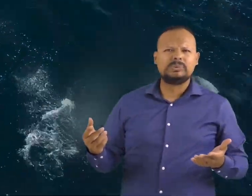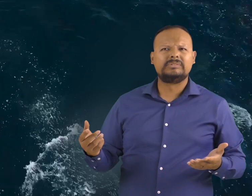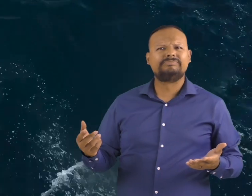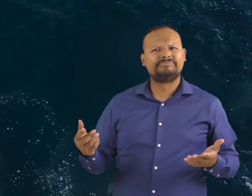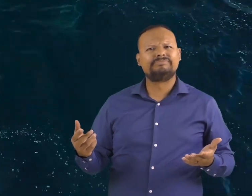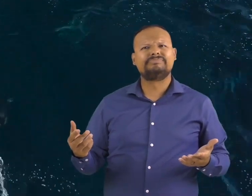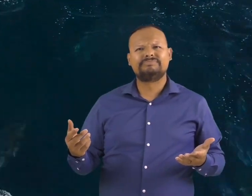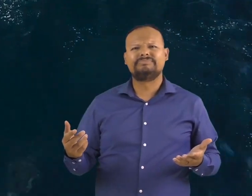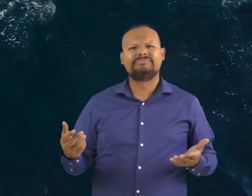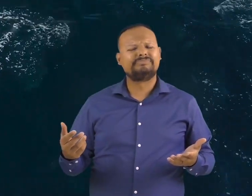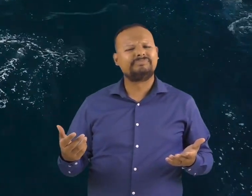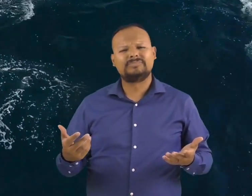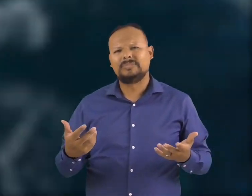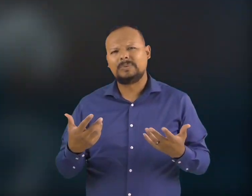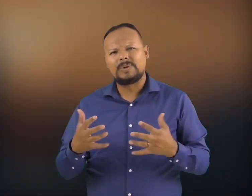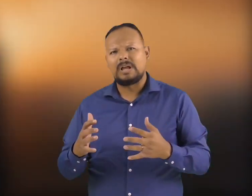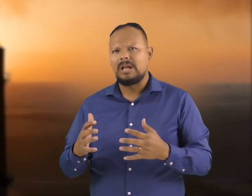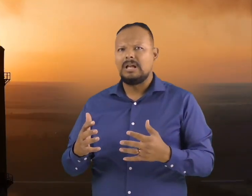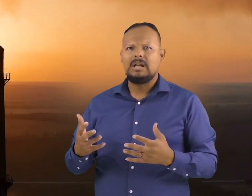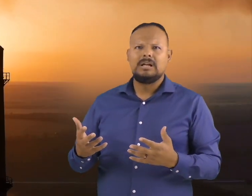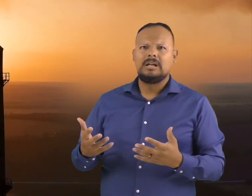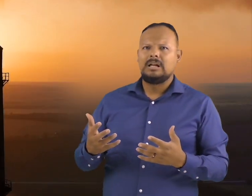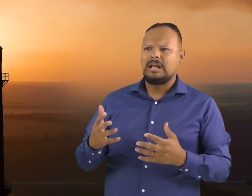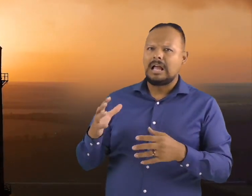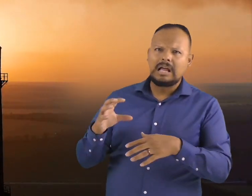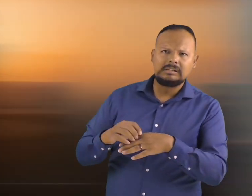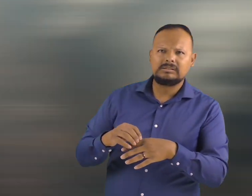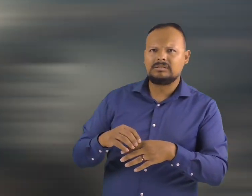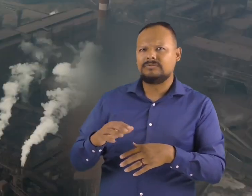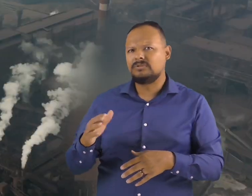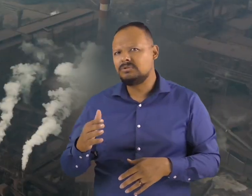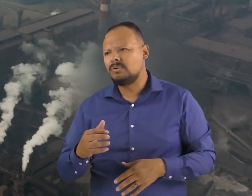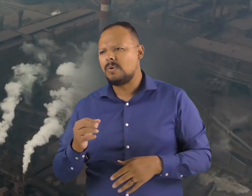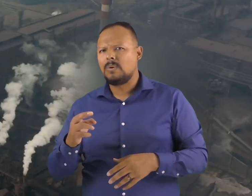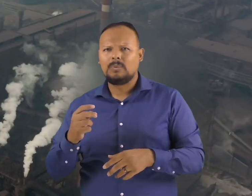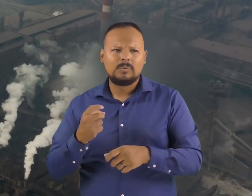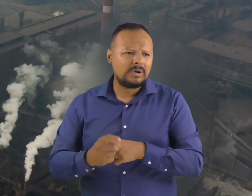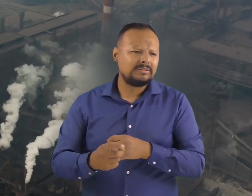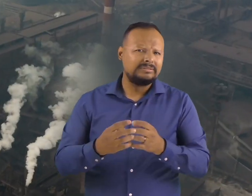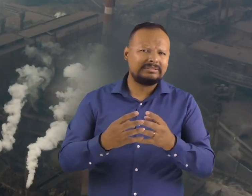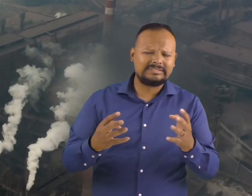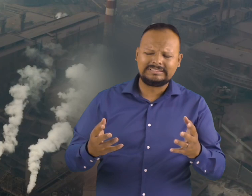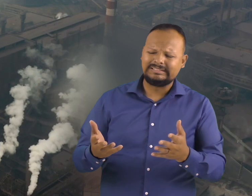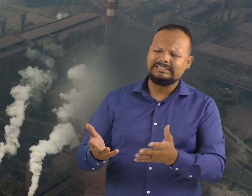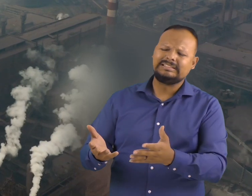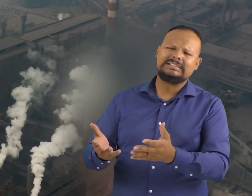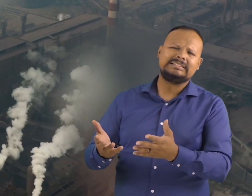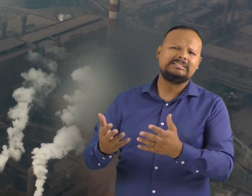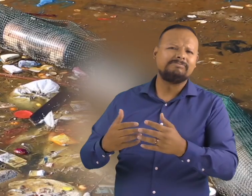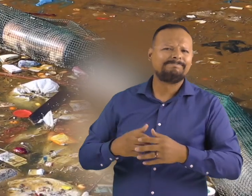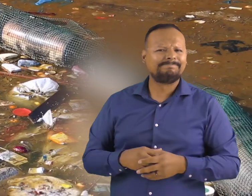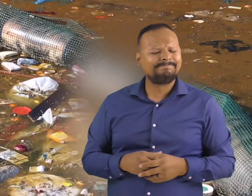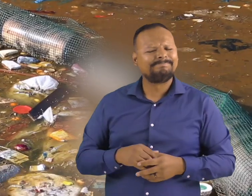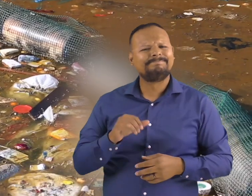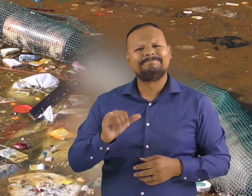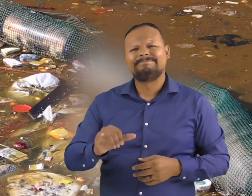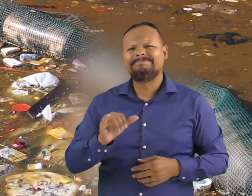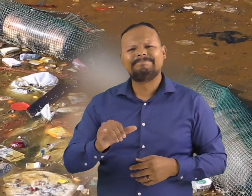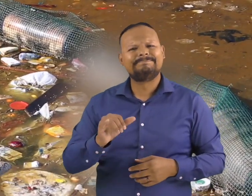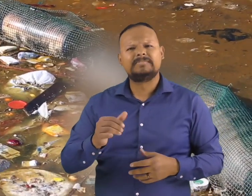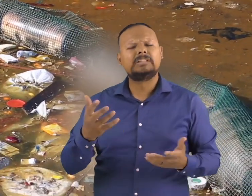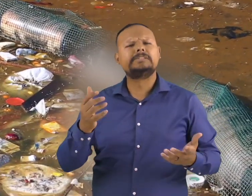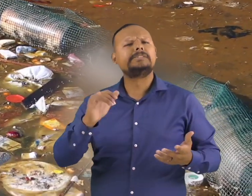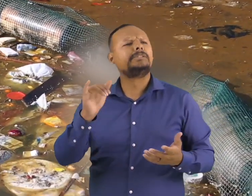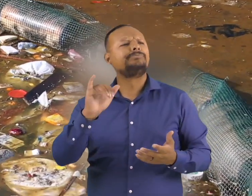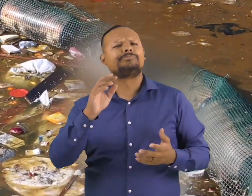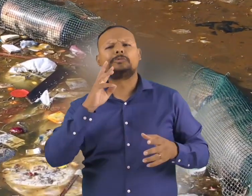or ruin their nets. Pollution is another big problem for dolphins. Lots of waste